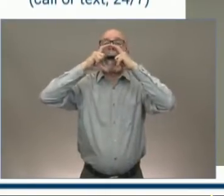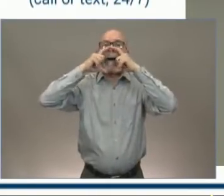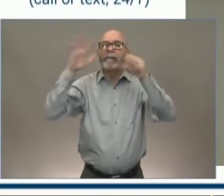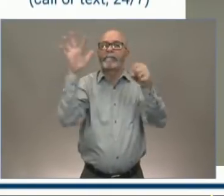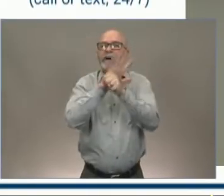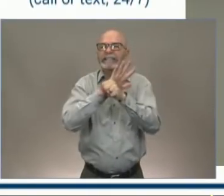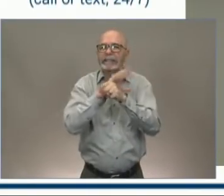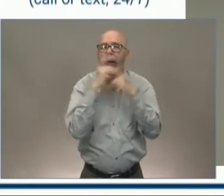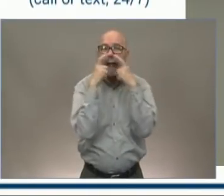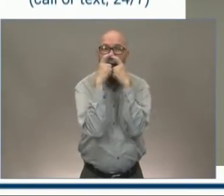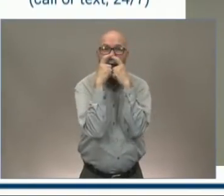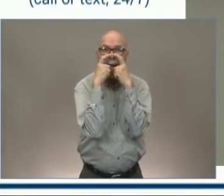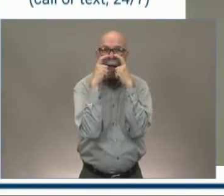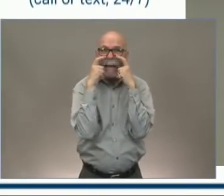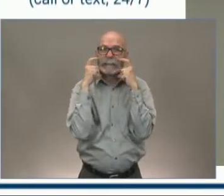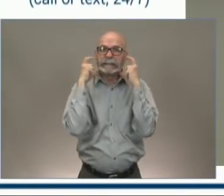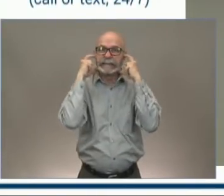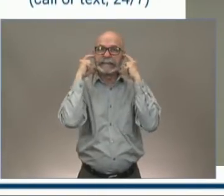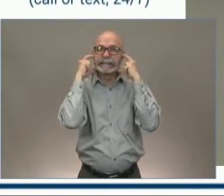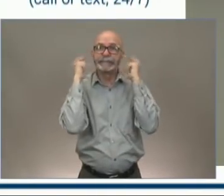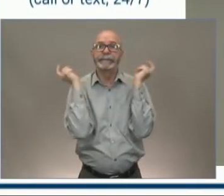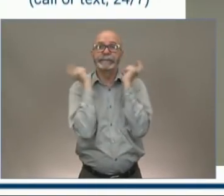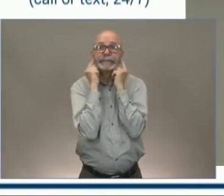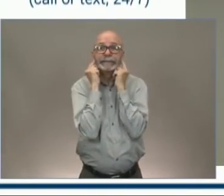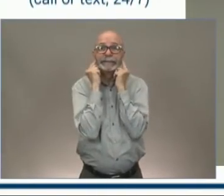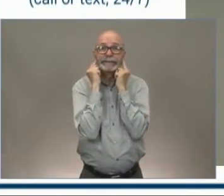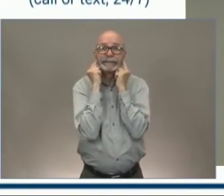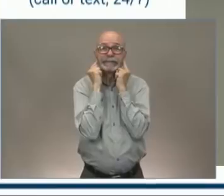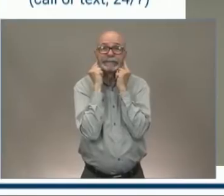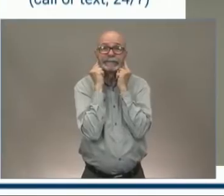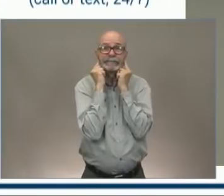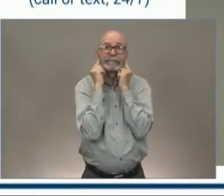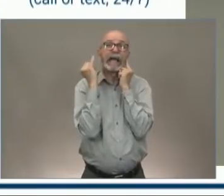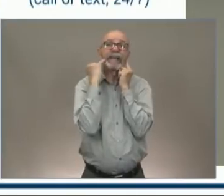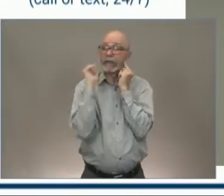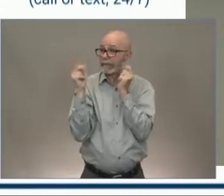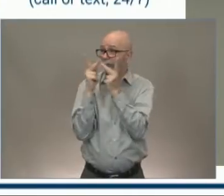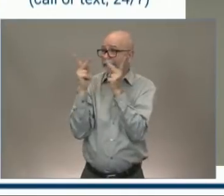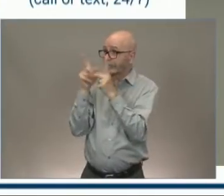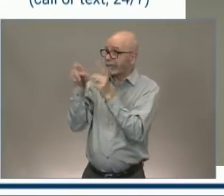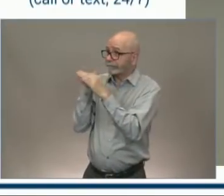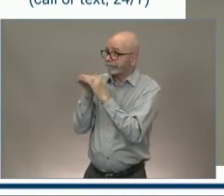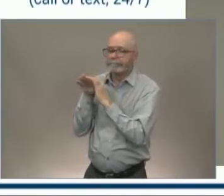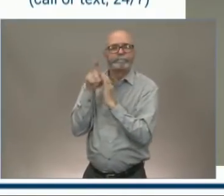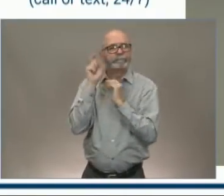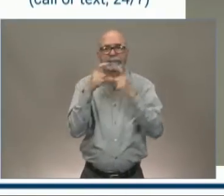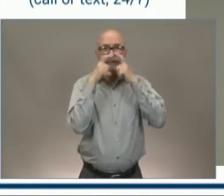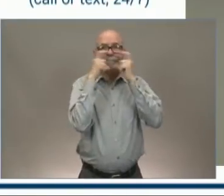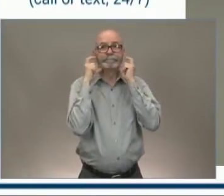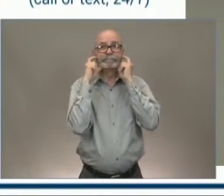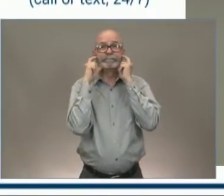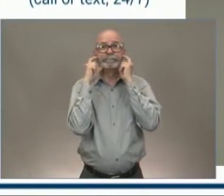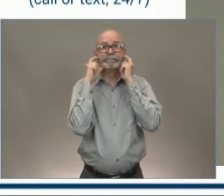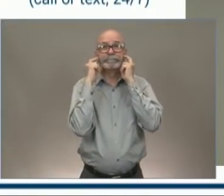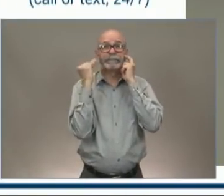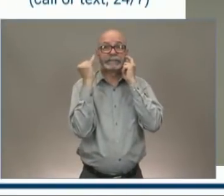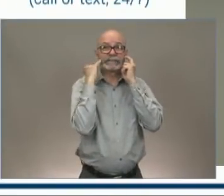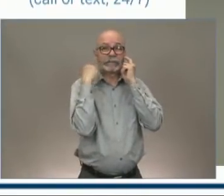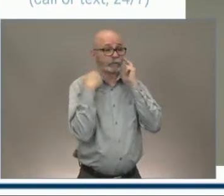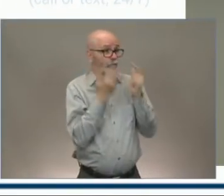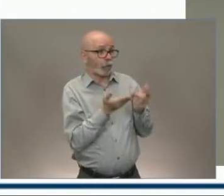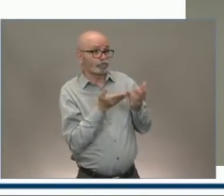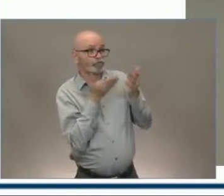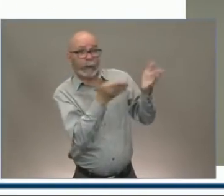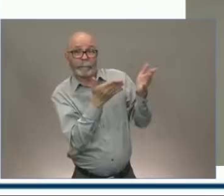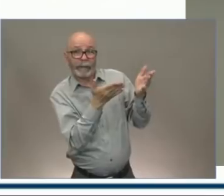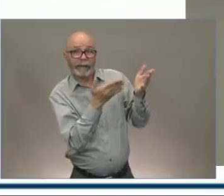the situations where you're required to wear a mask, or other places where it's recommended to wear a mask, are you wearing the mask? Those are the things